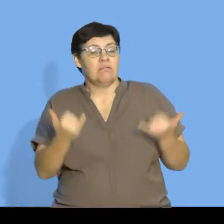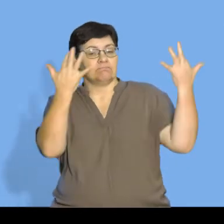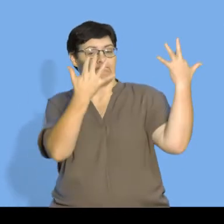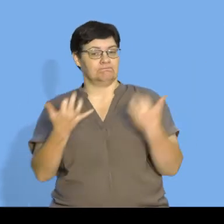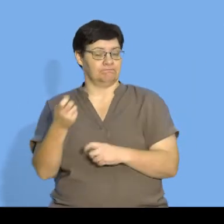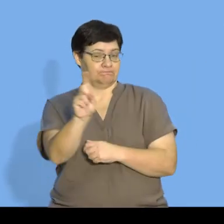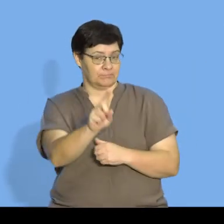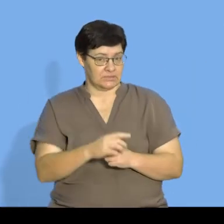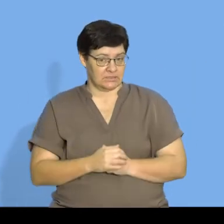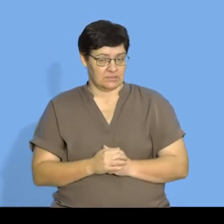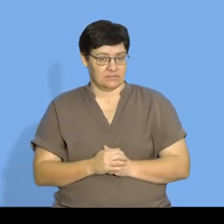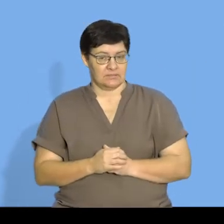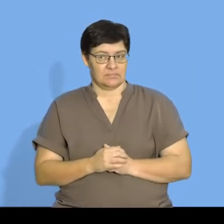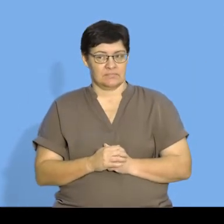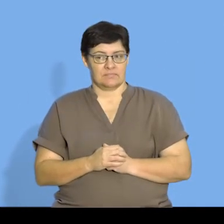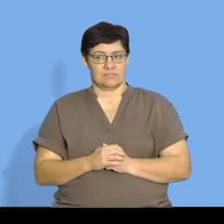calculate.